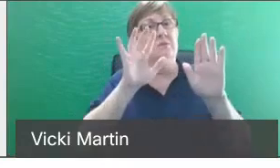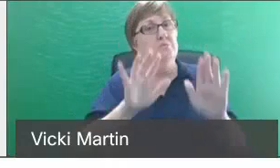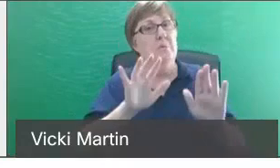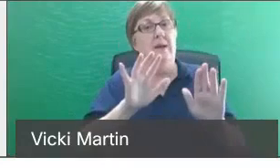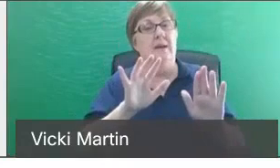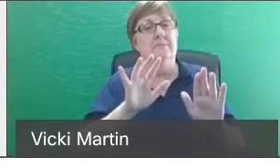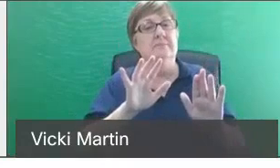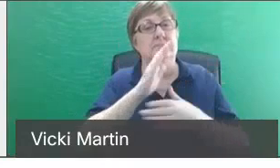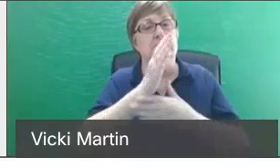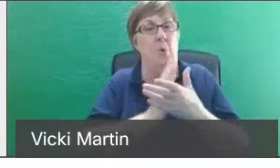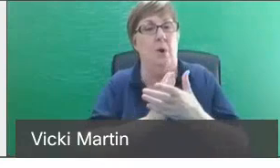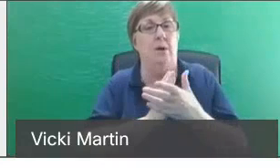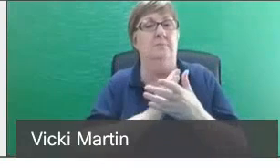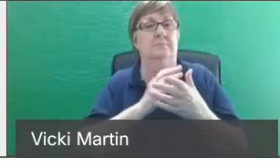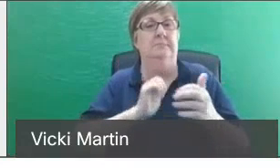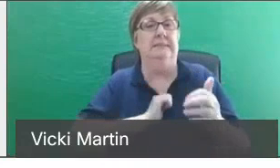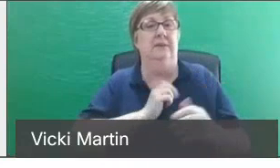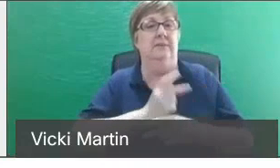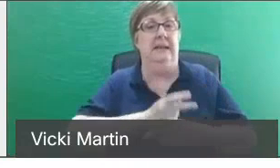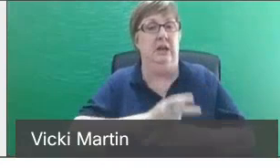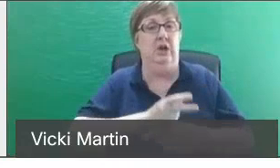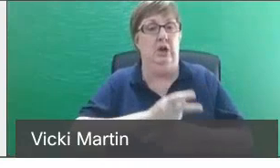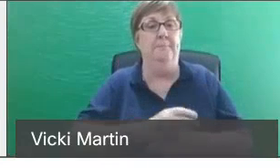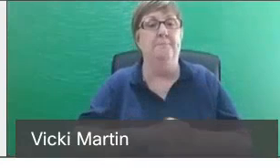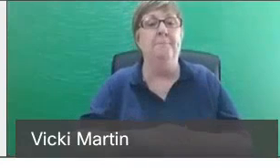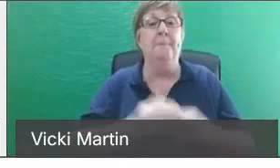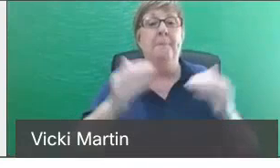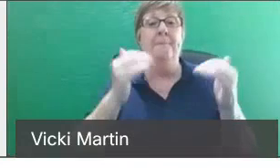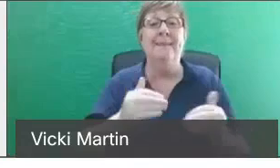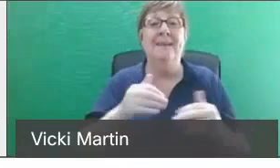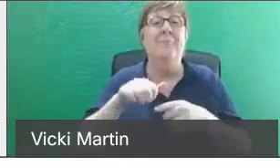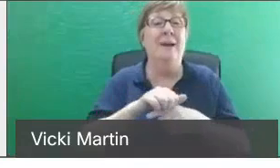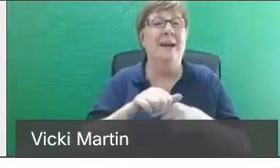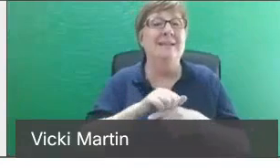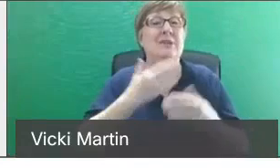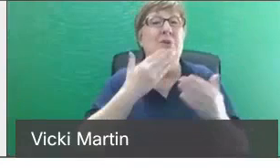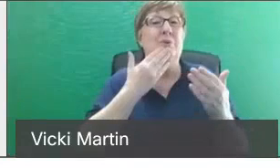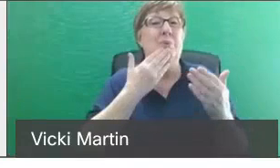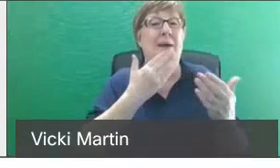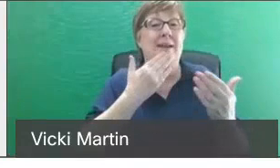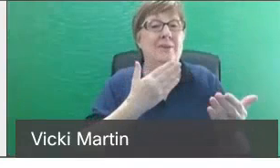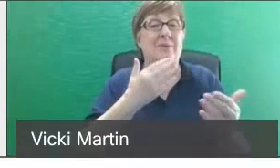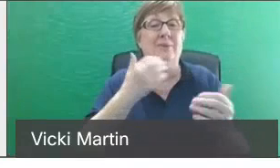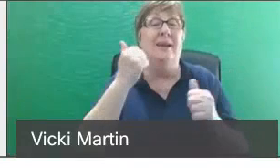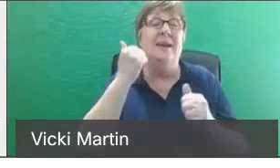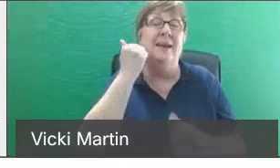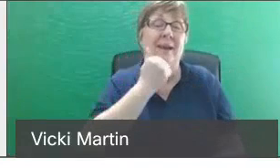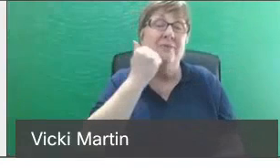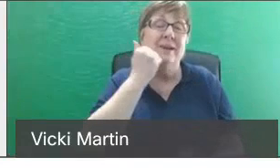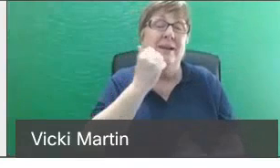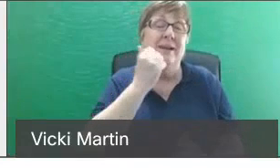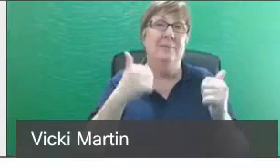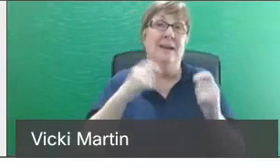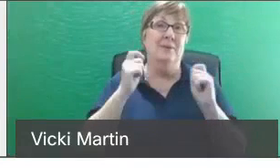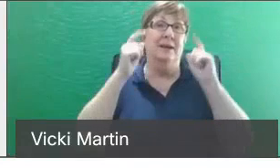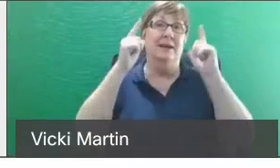Practicing gratitude. That's like one of the biggest. I feel like every day I try to wake up and just be grateful. 2020